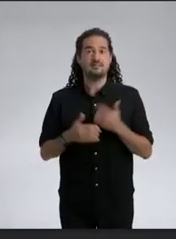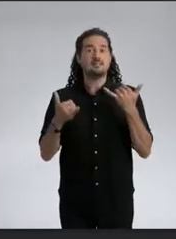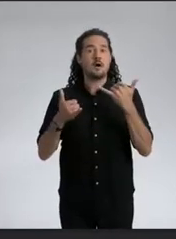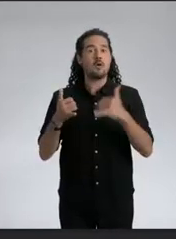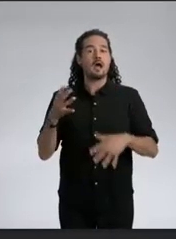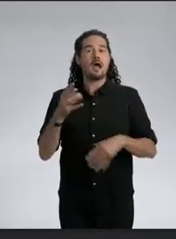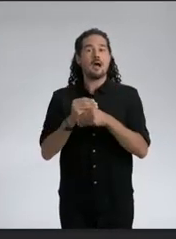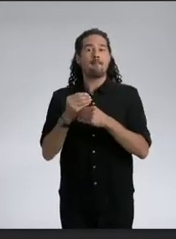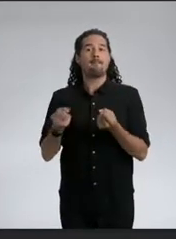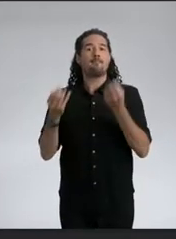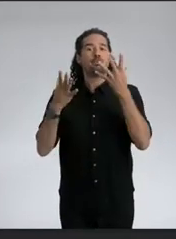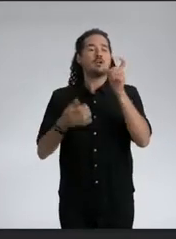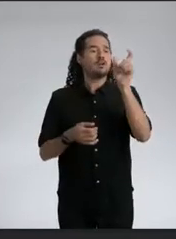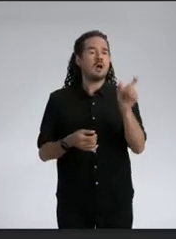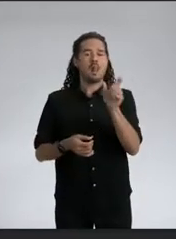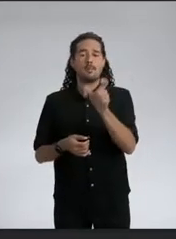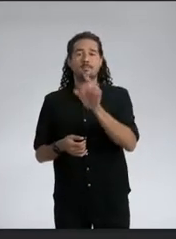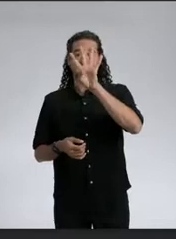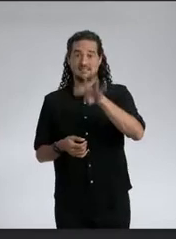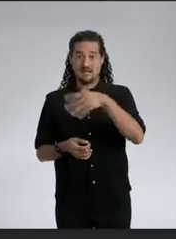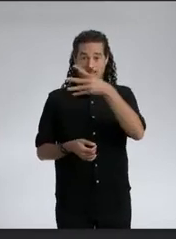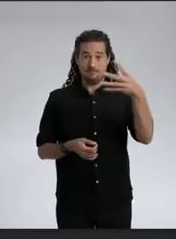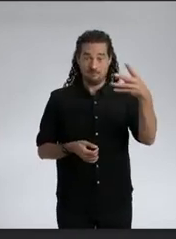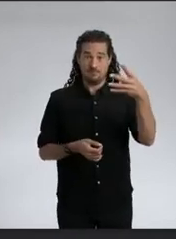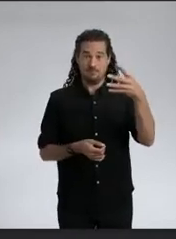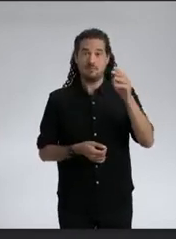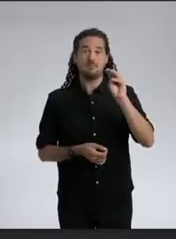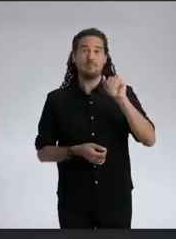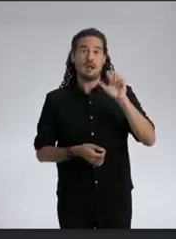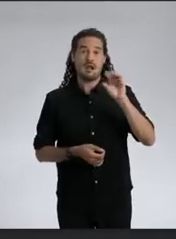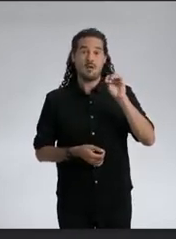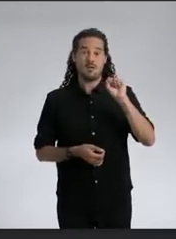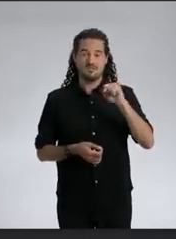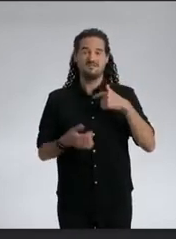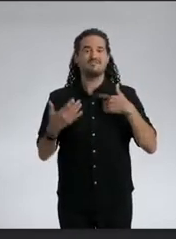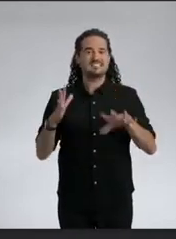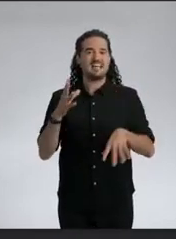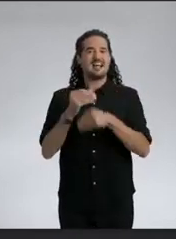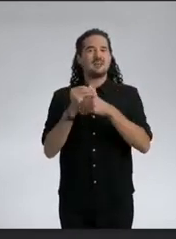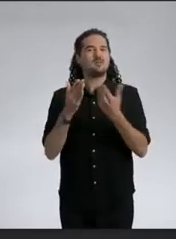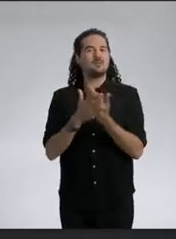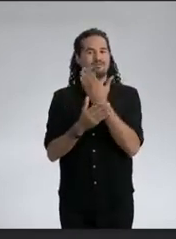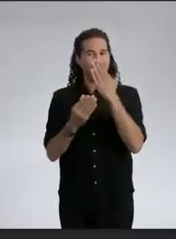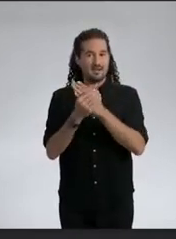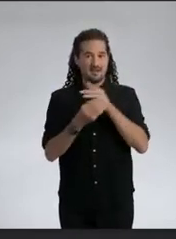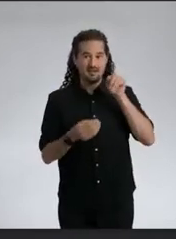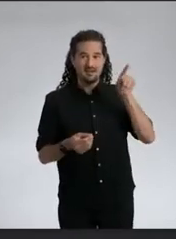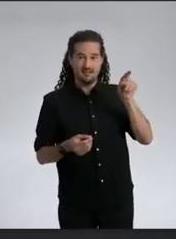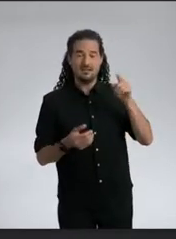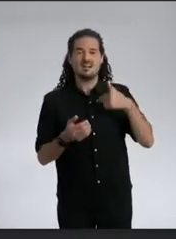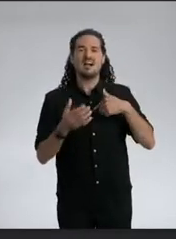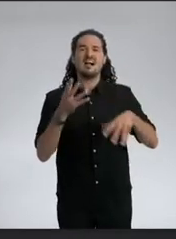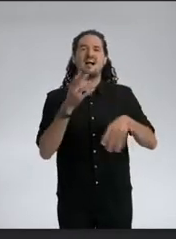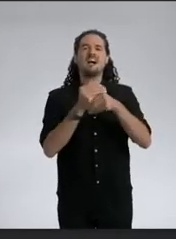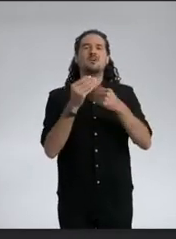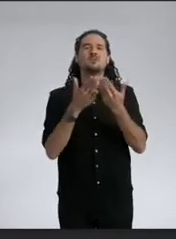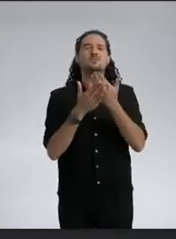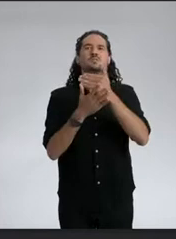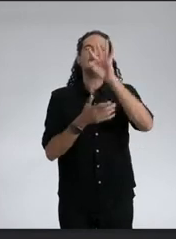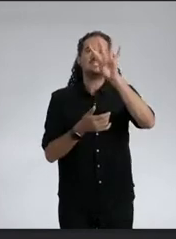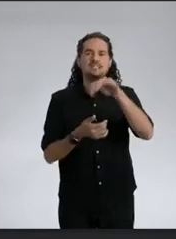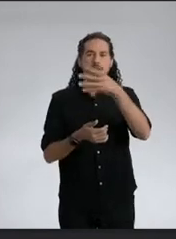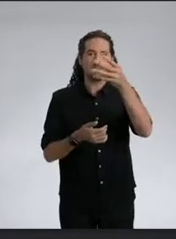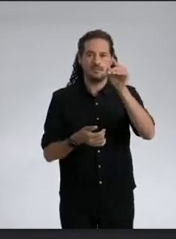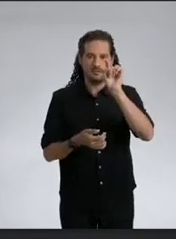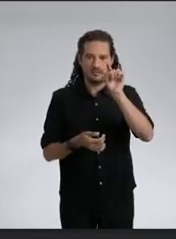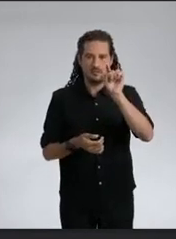app. I already added a new file for this, so we'll just add the new table component here. And then within